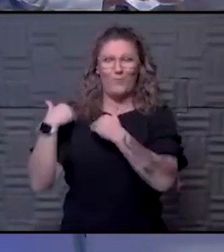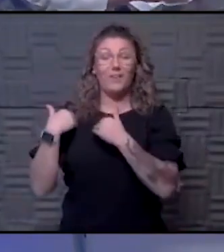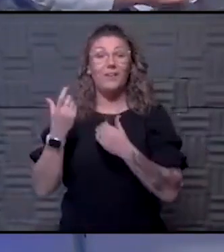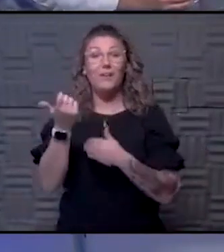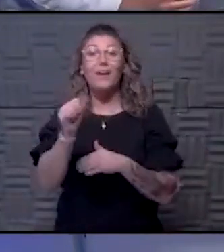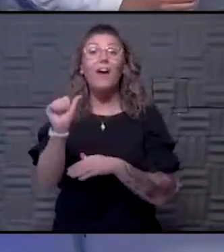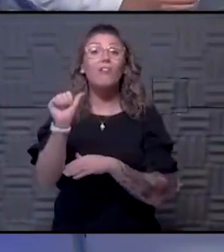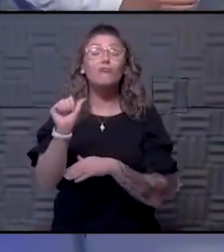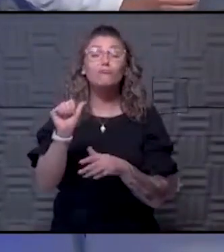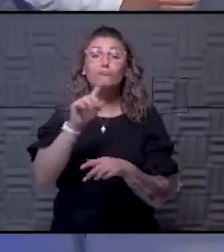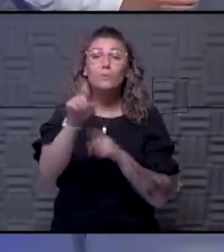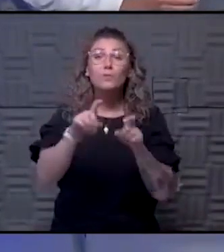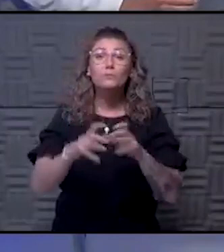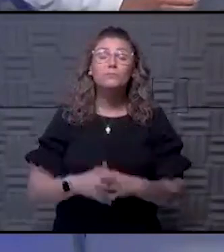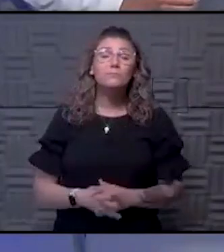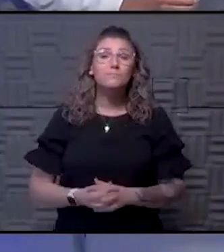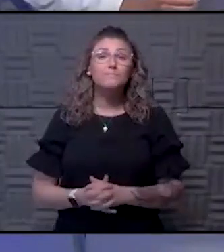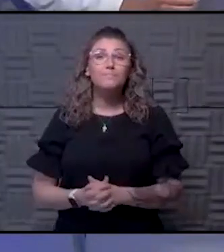Other questions?